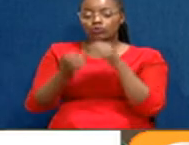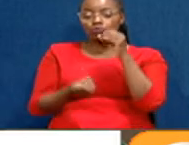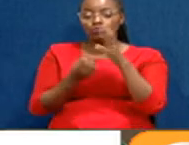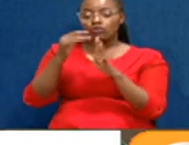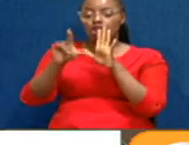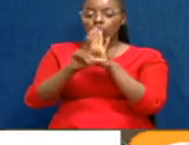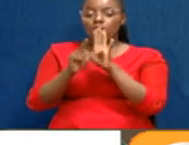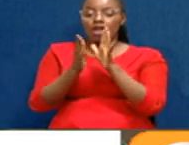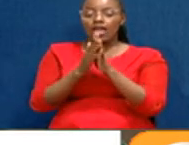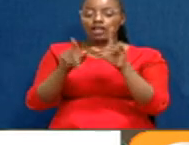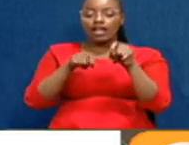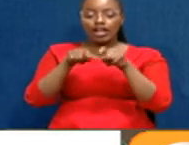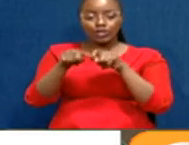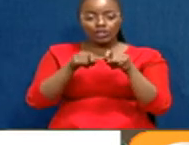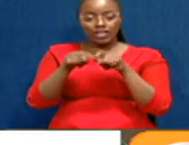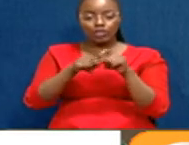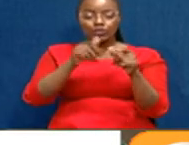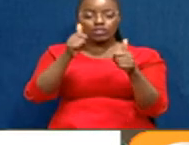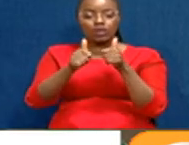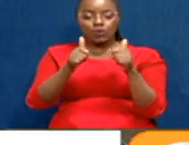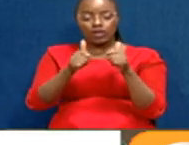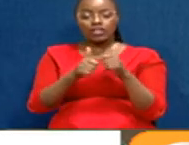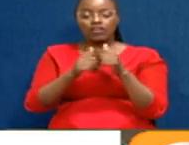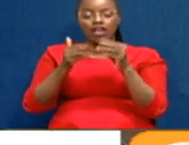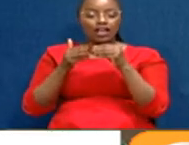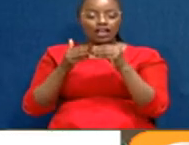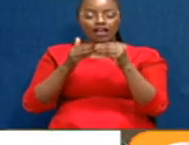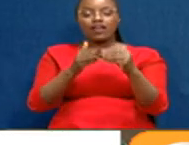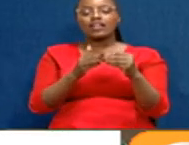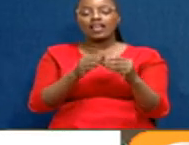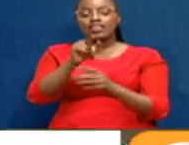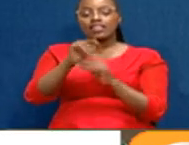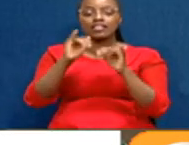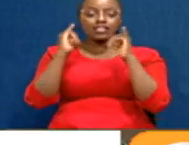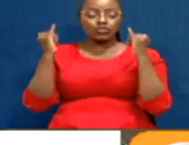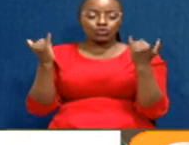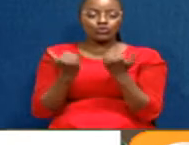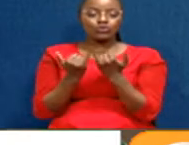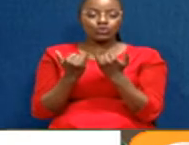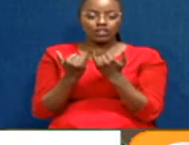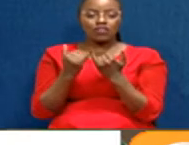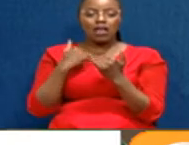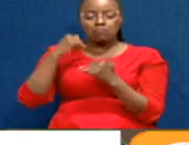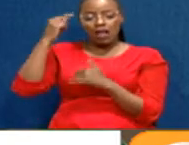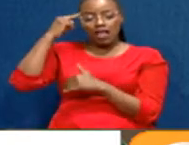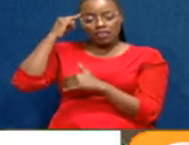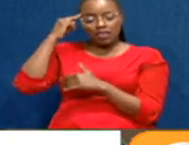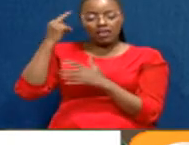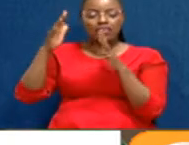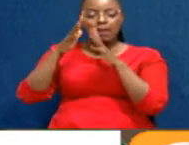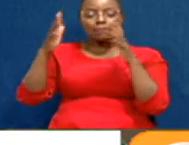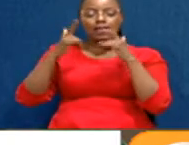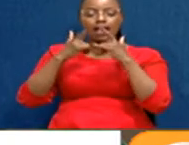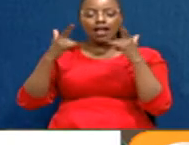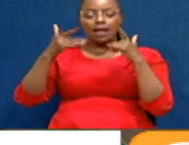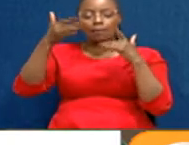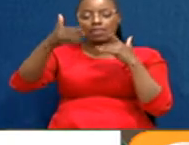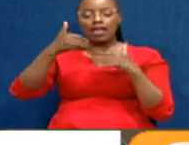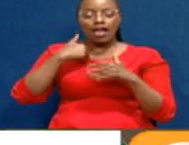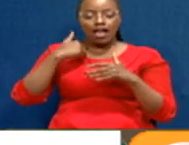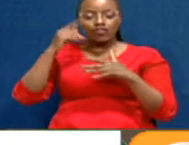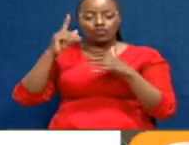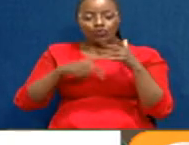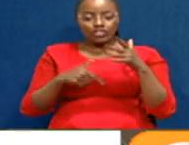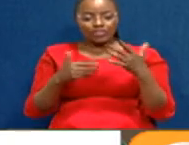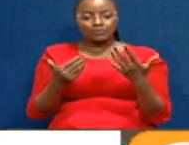formulate laws and regulations that govern this institution. And I think the big gap that has been there is